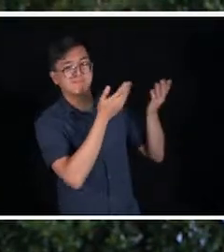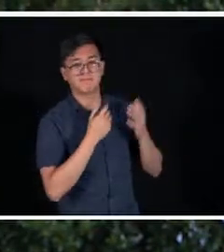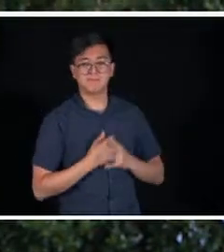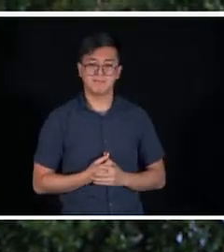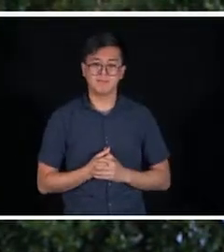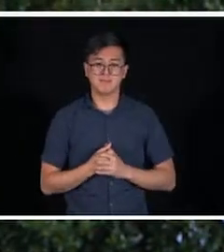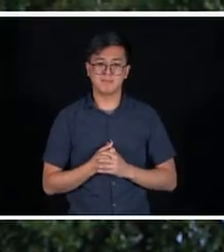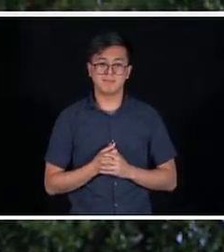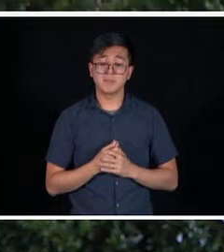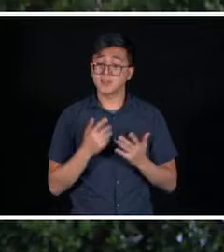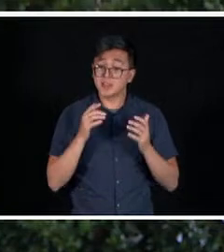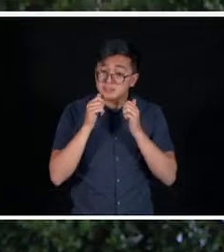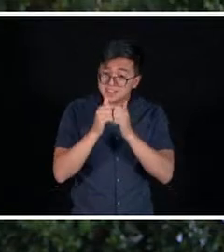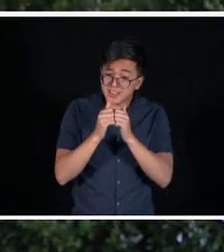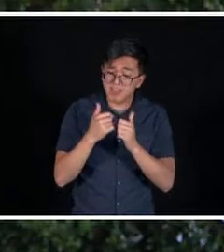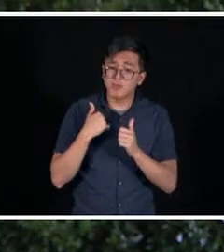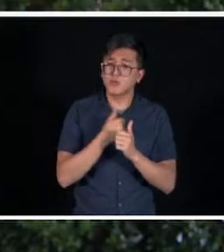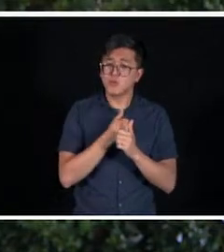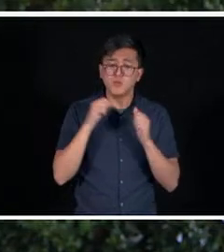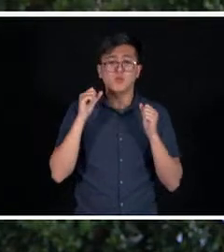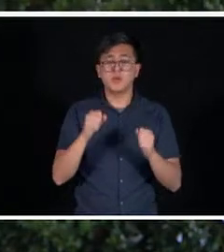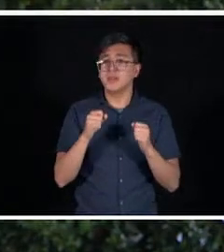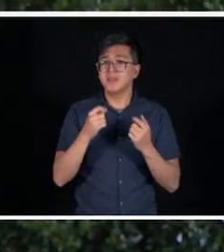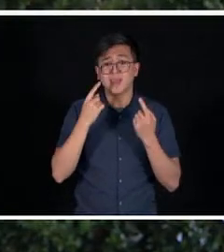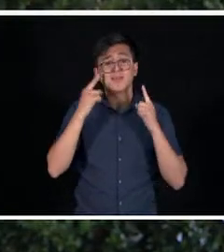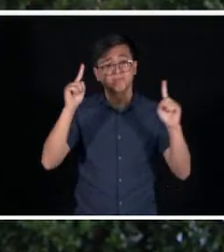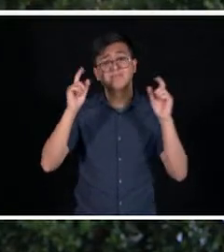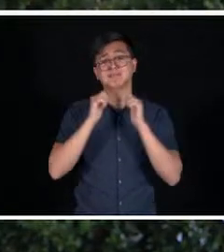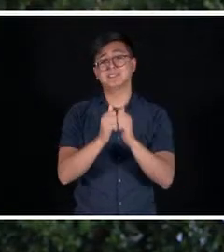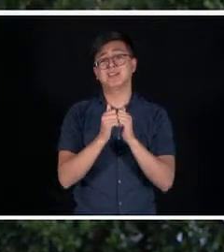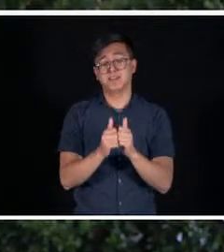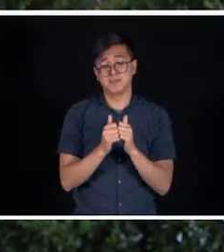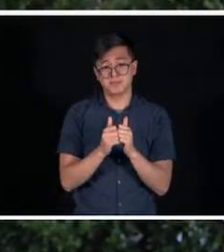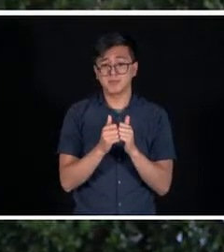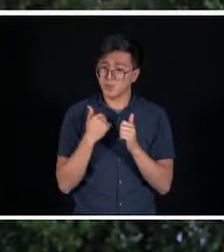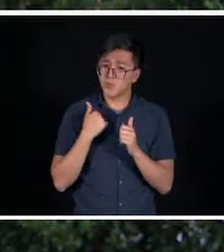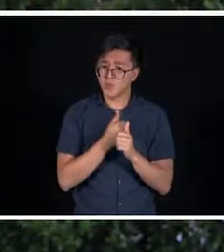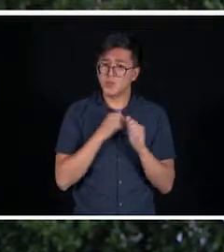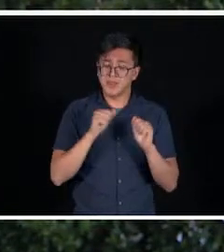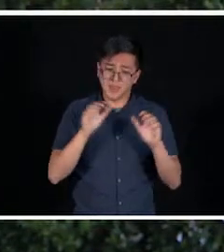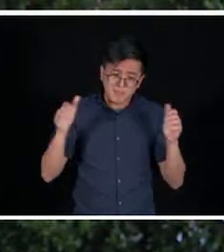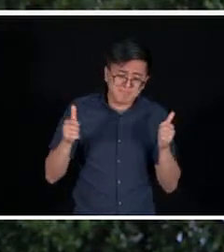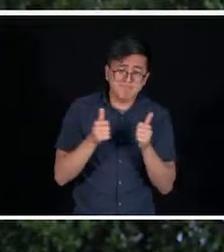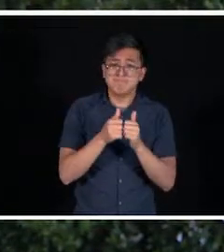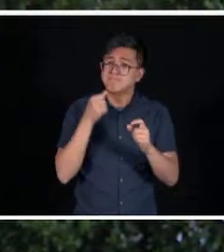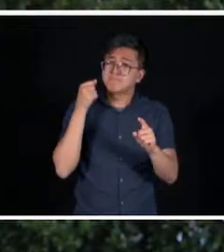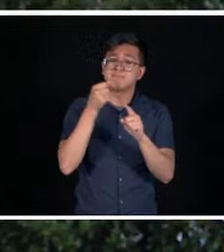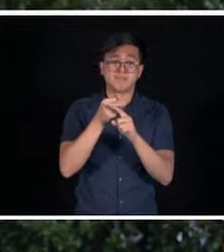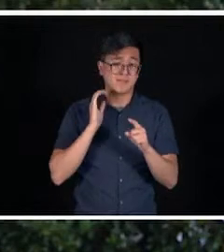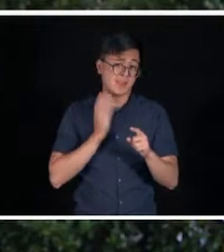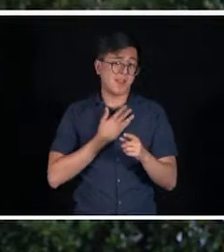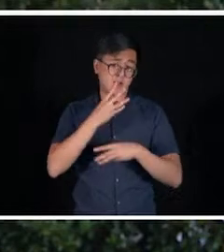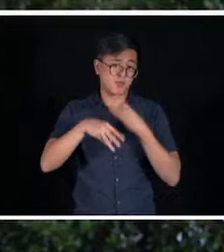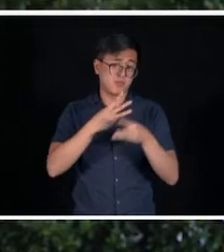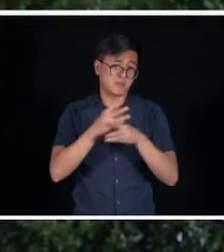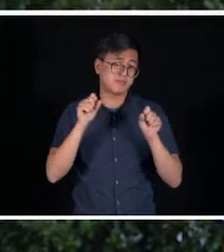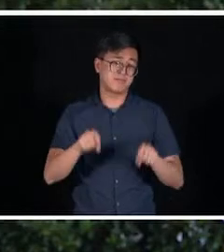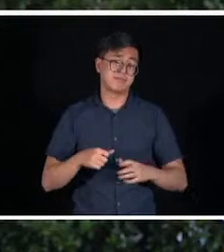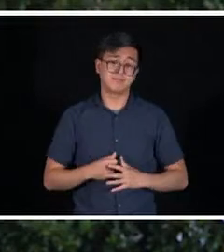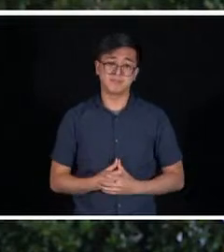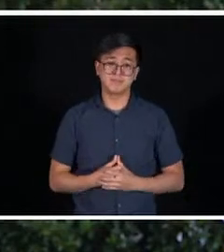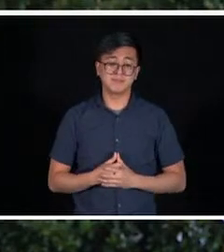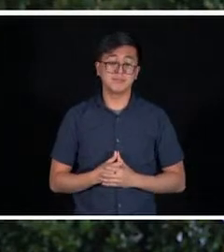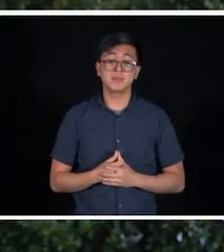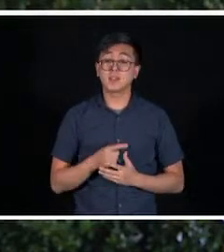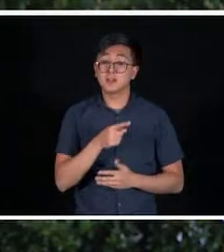Together, we can achieve greatness and make a lasting impact on the world around us. As